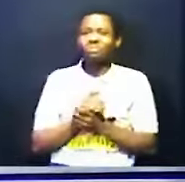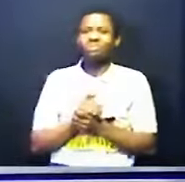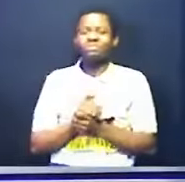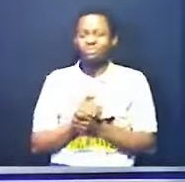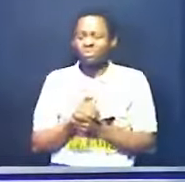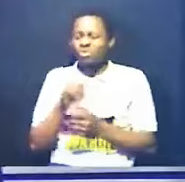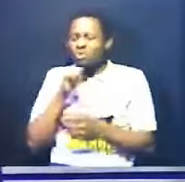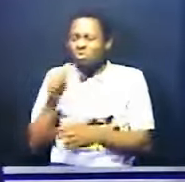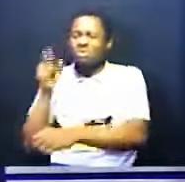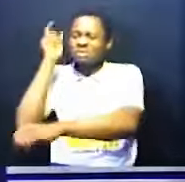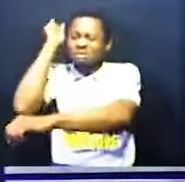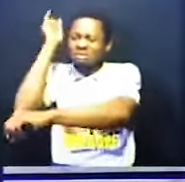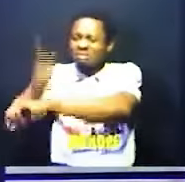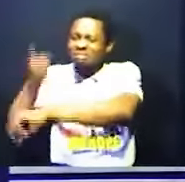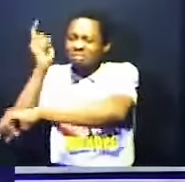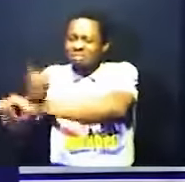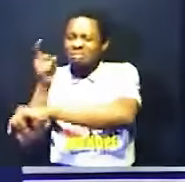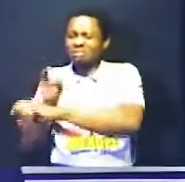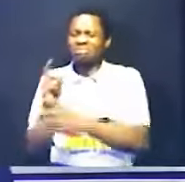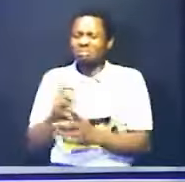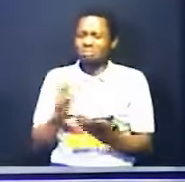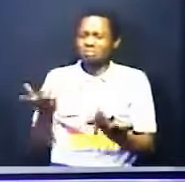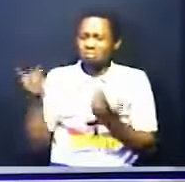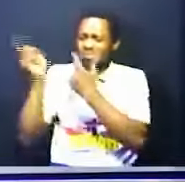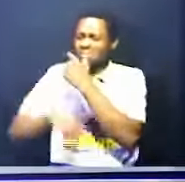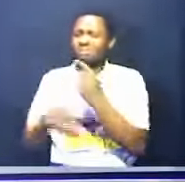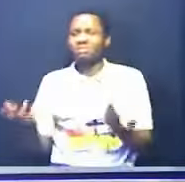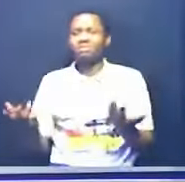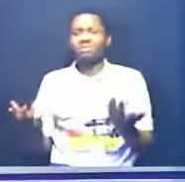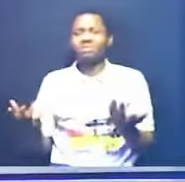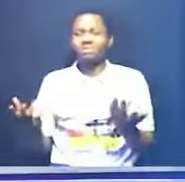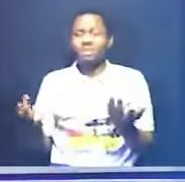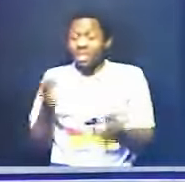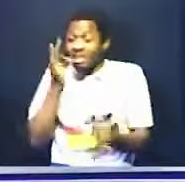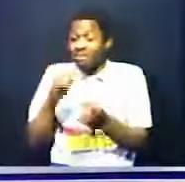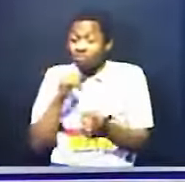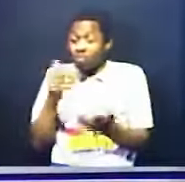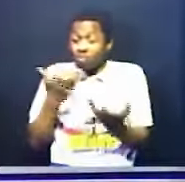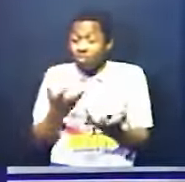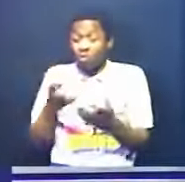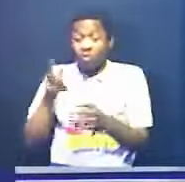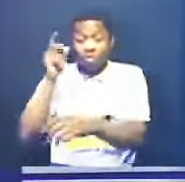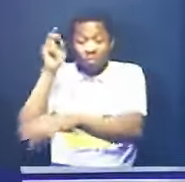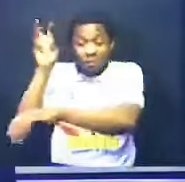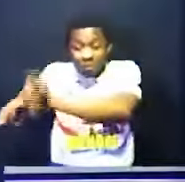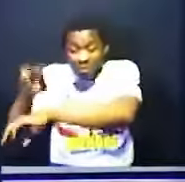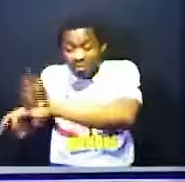a rebuke. Na wan kan enim bakumpo. If you don't want to warn him, na wan pesa wo tiano.